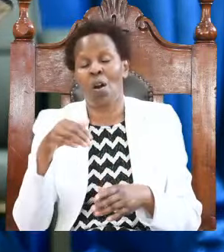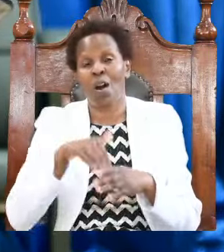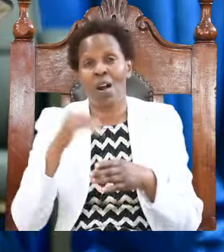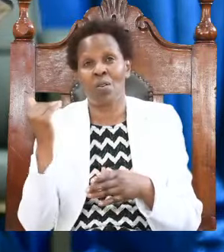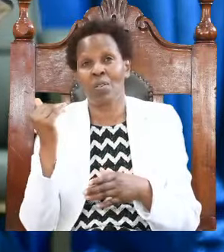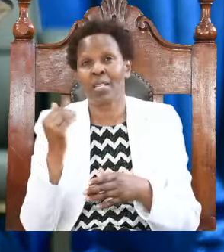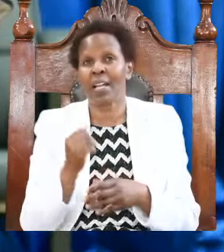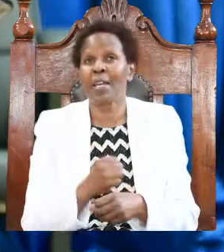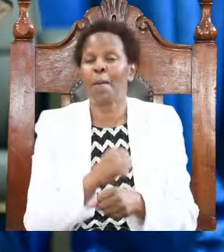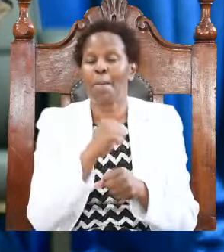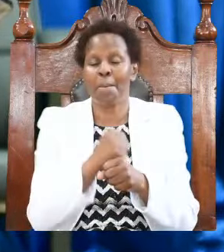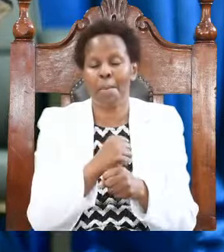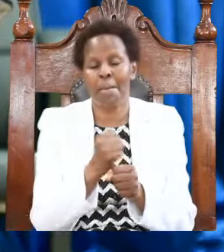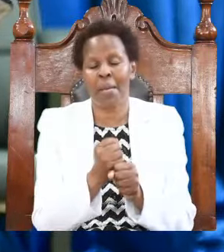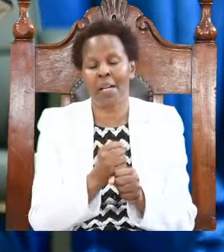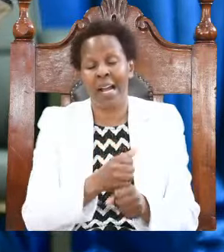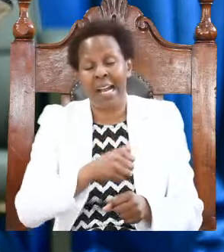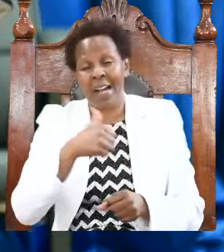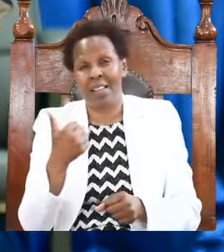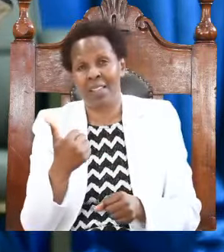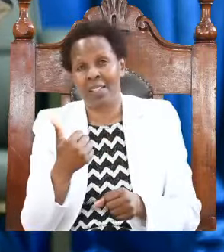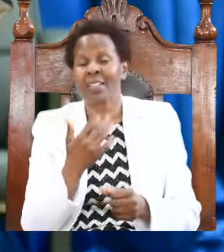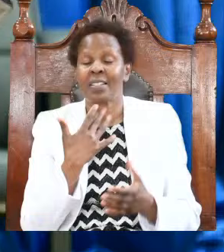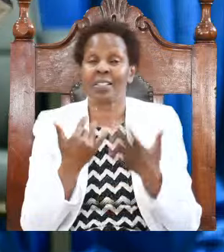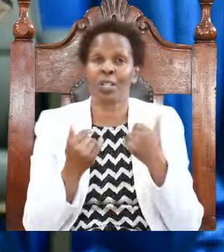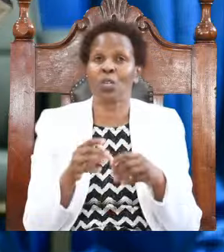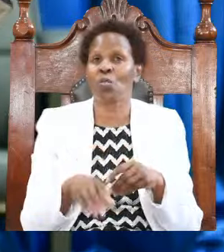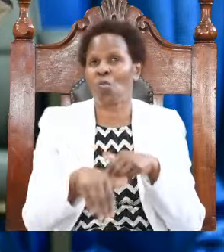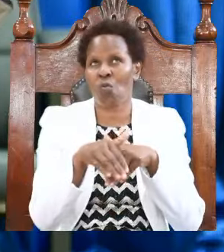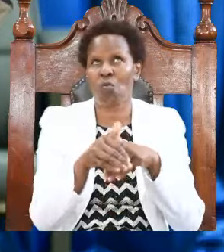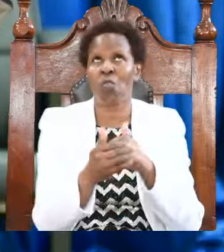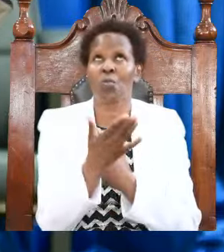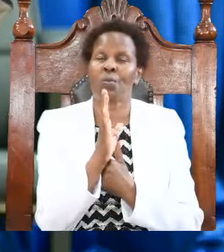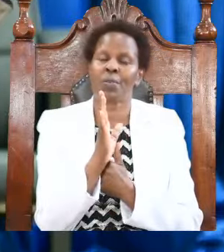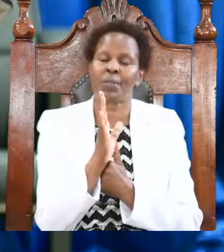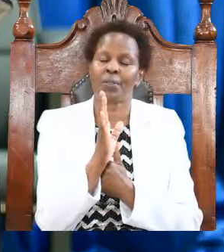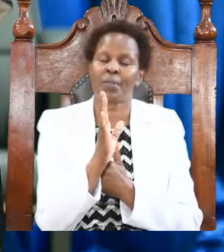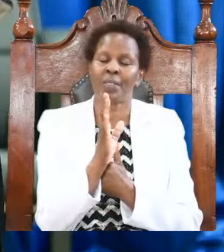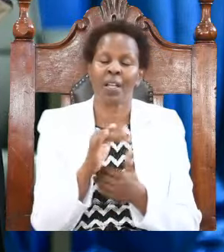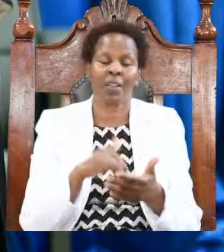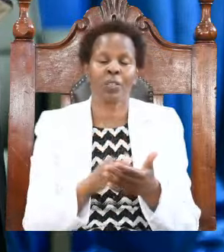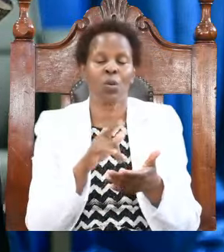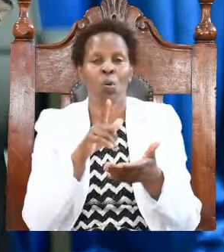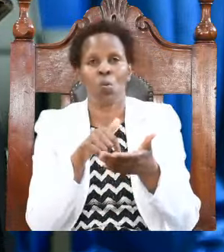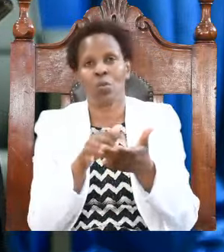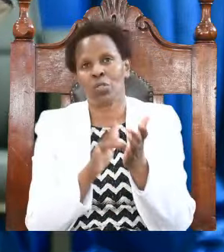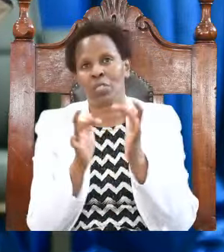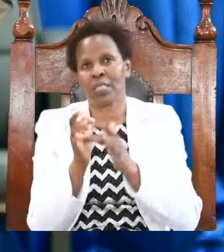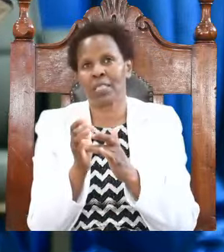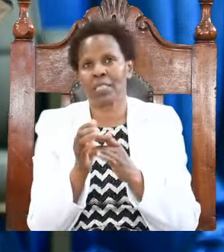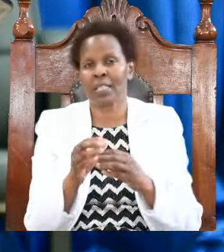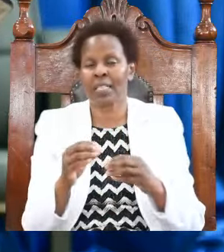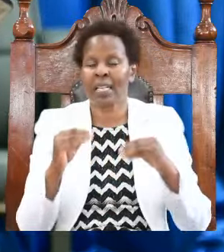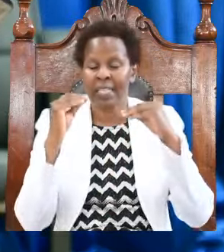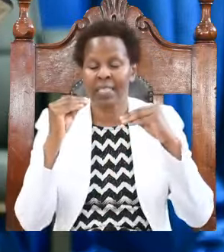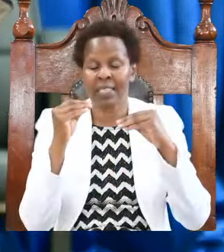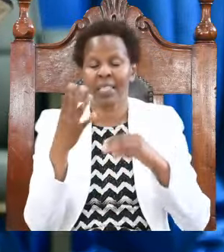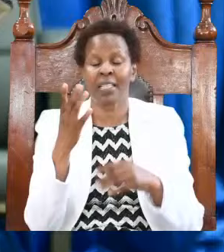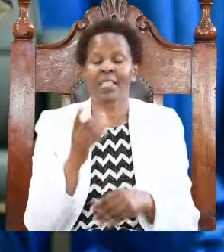him, make others desire to follow him. It's what Jesus Christ was telling his disciples to do when he said